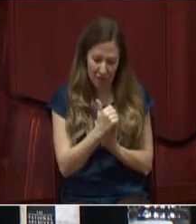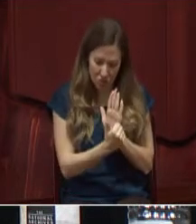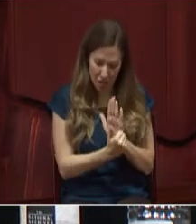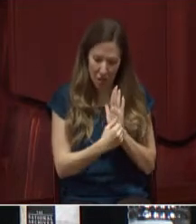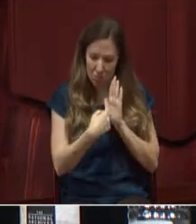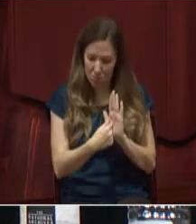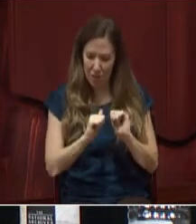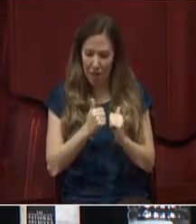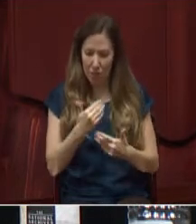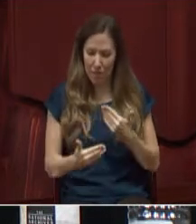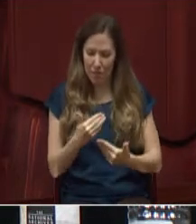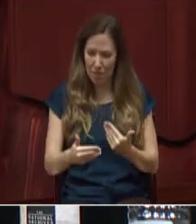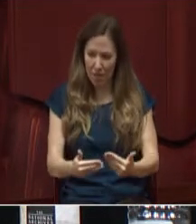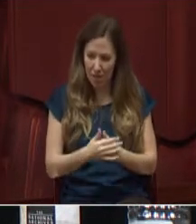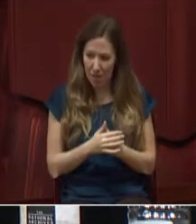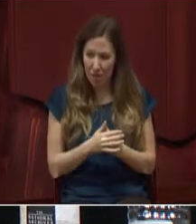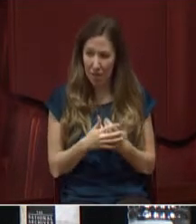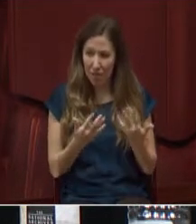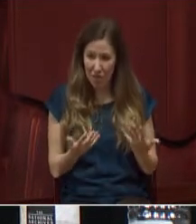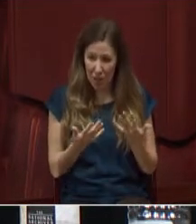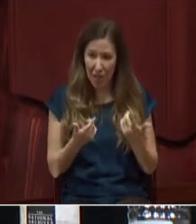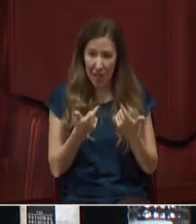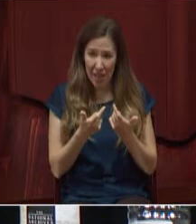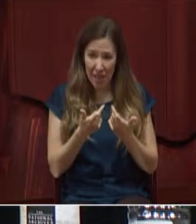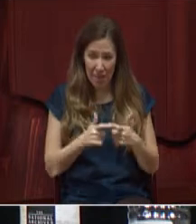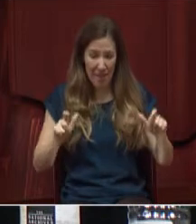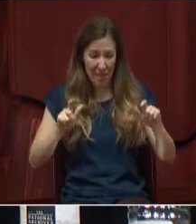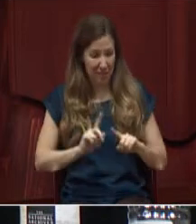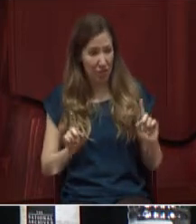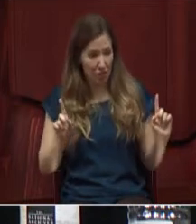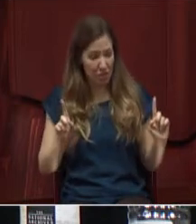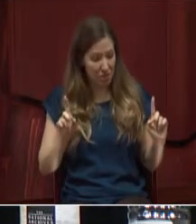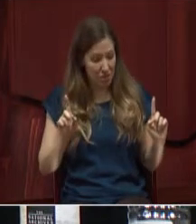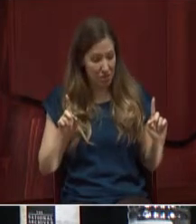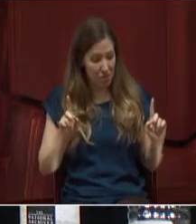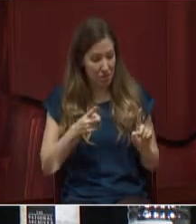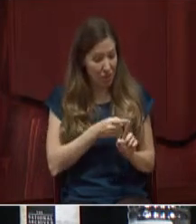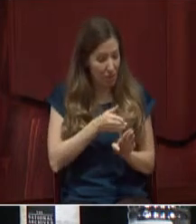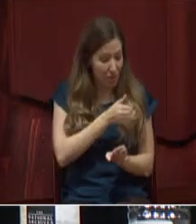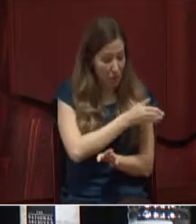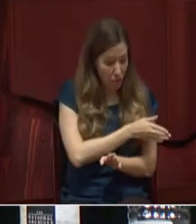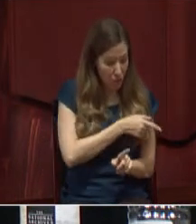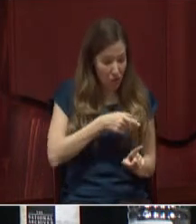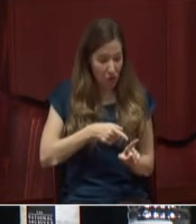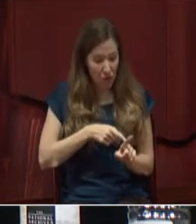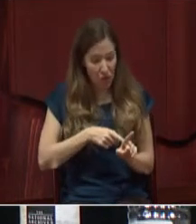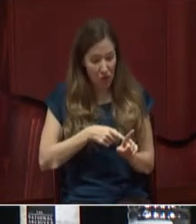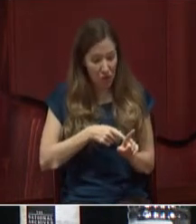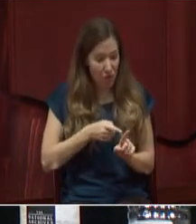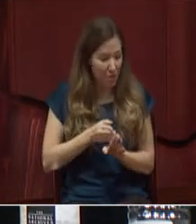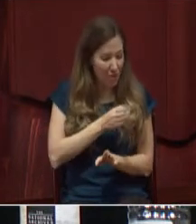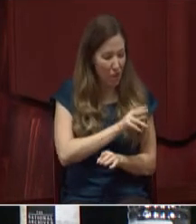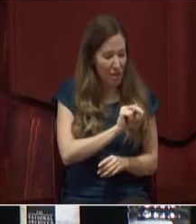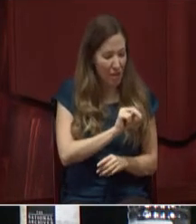implemented. And so the big distinction from previous administrations was, in effect, the National Security Advisor was chairing all the key committees.